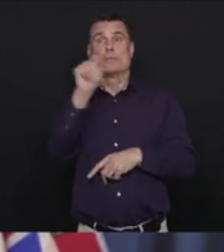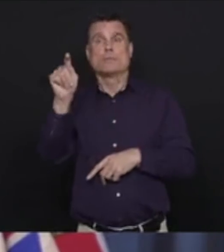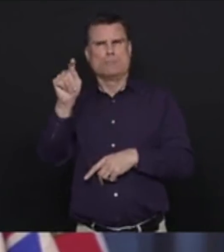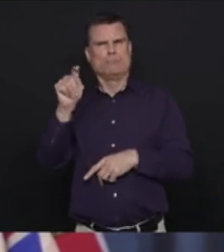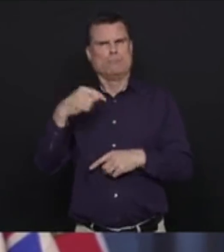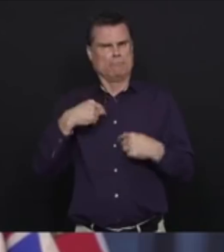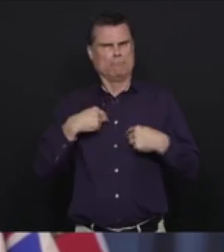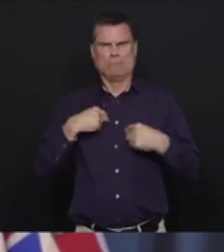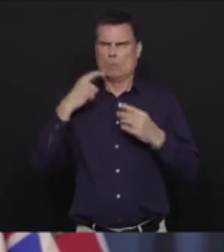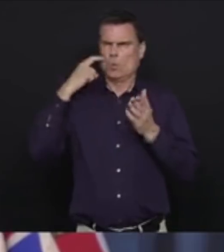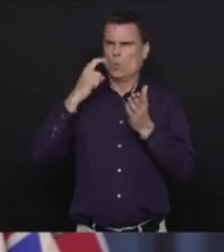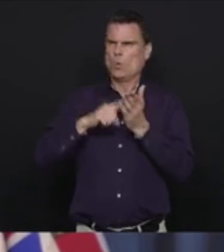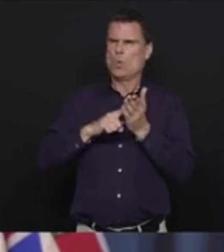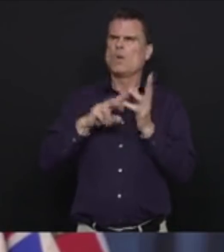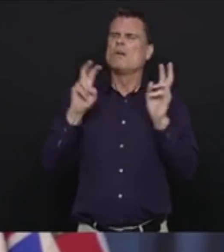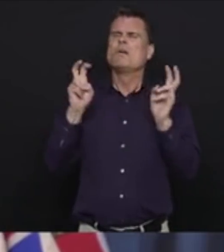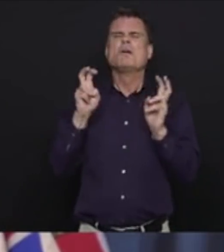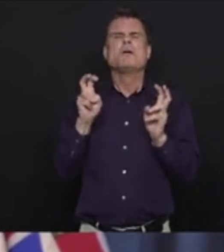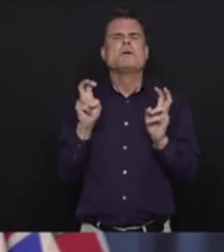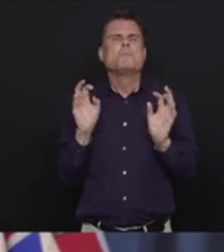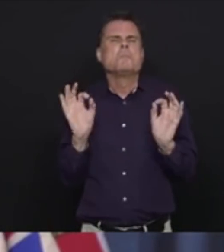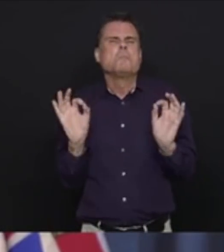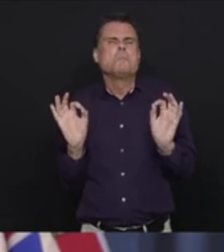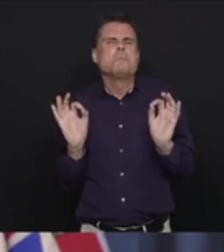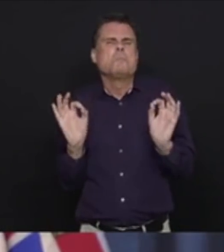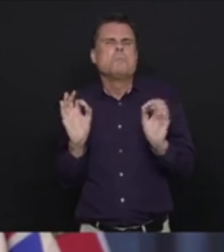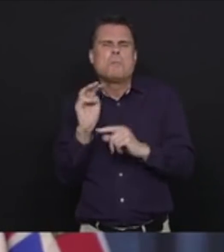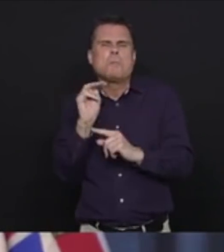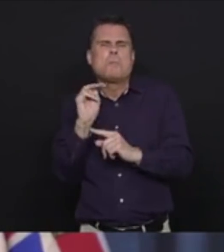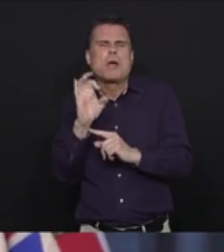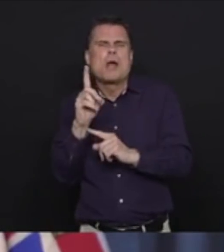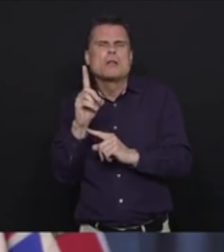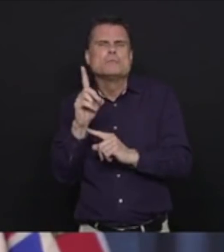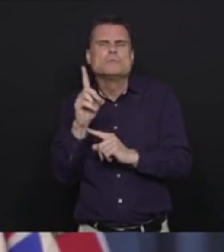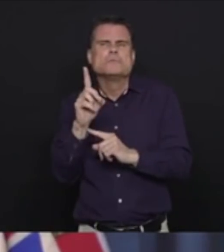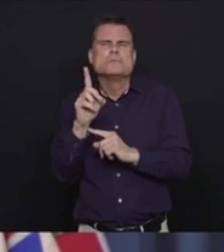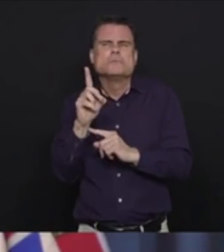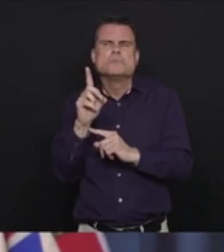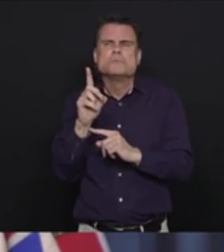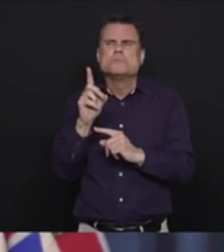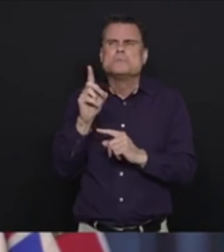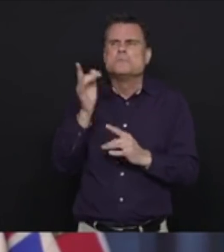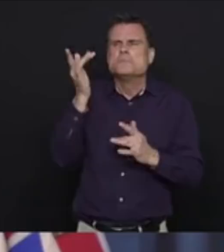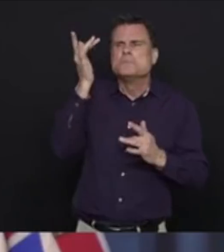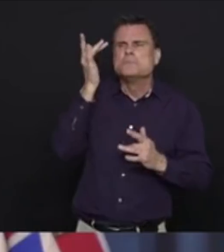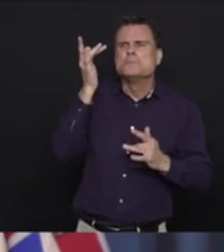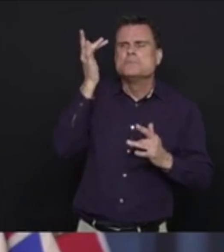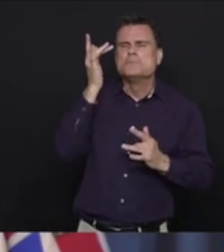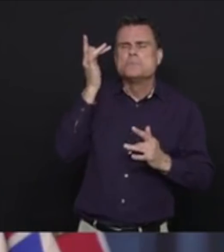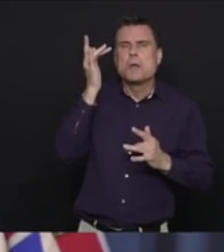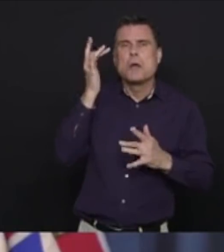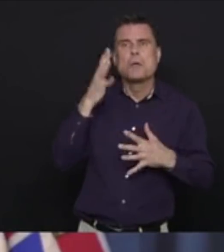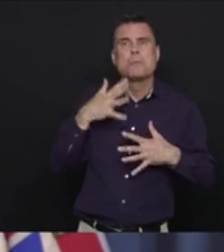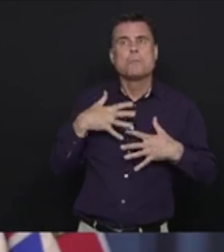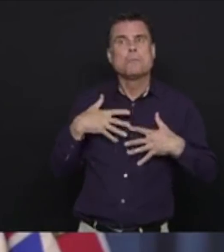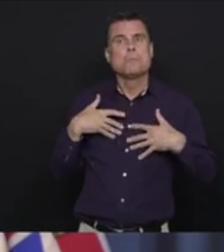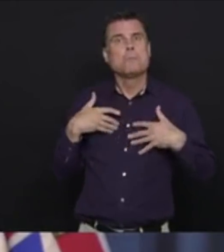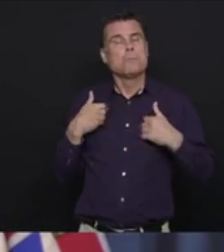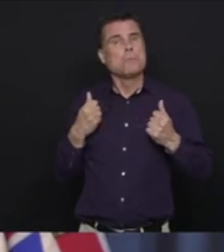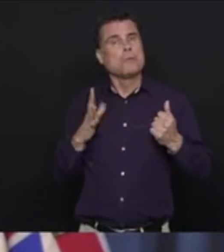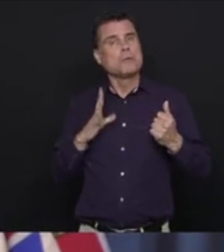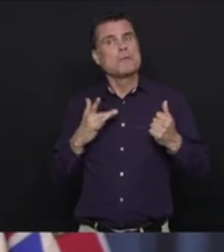immune compromised, because we know they can shed live virus for longer. So that is one of the reasons.